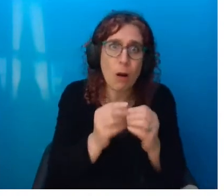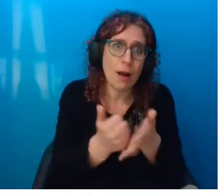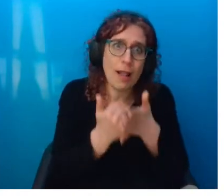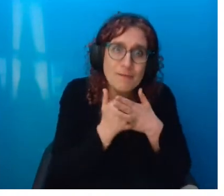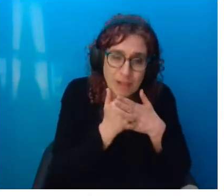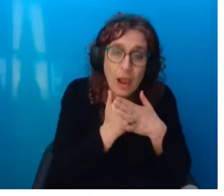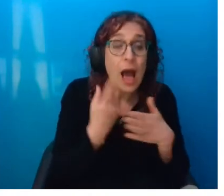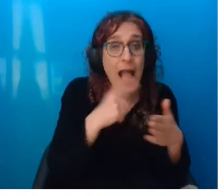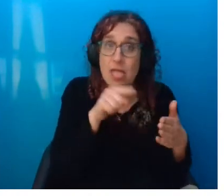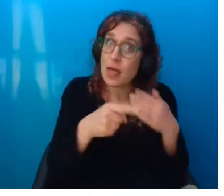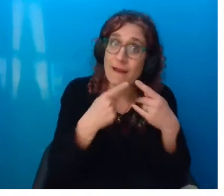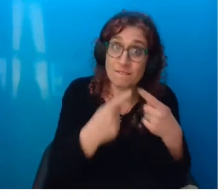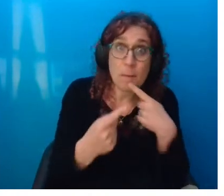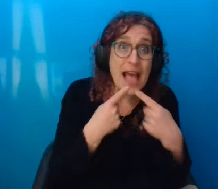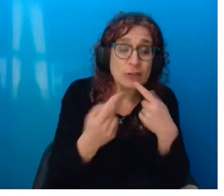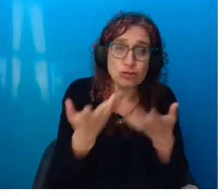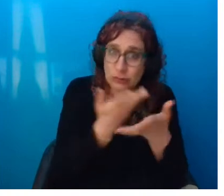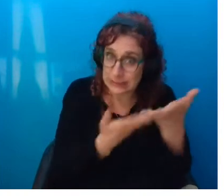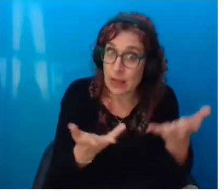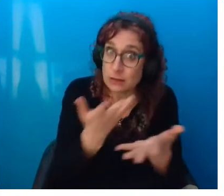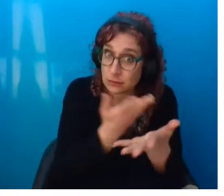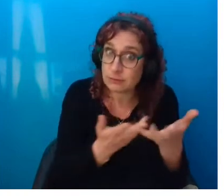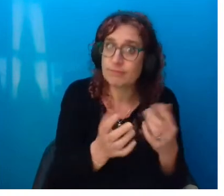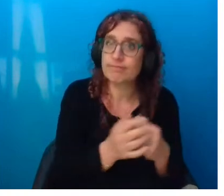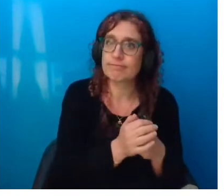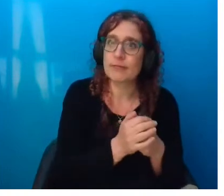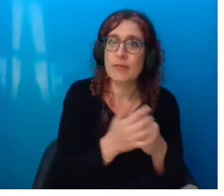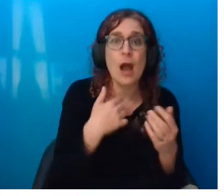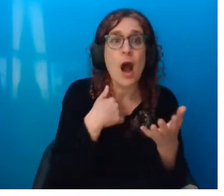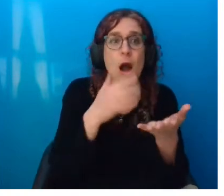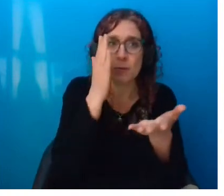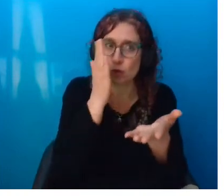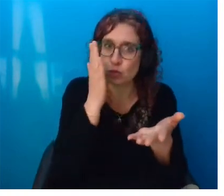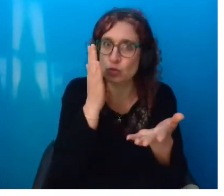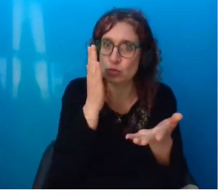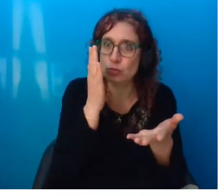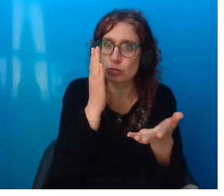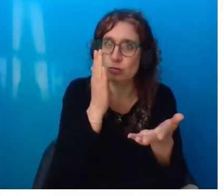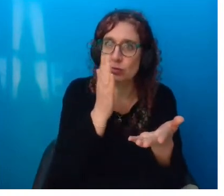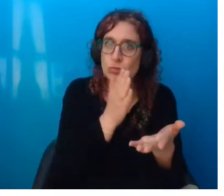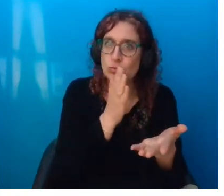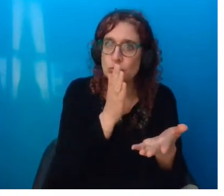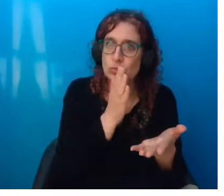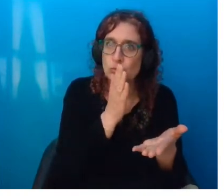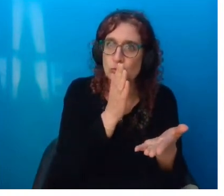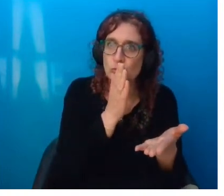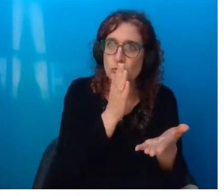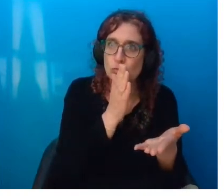information discussed. I'm sure we're now quite happy we're